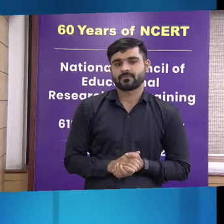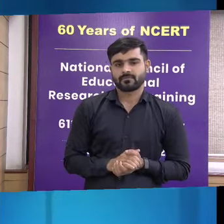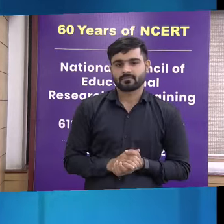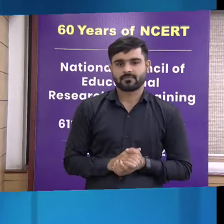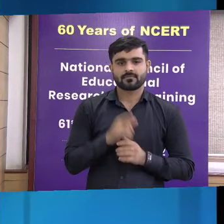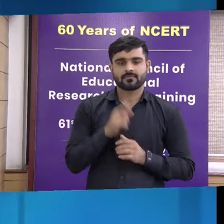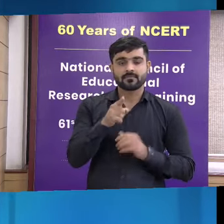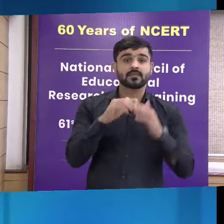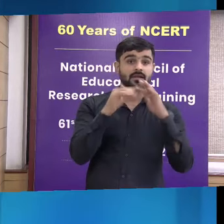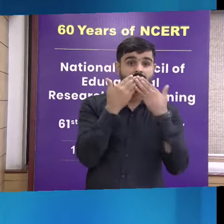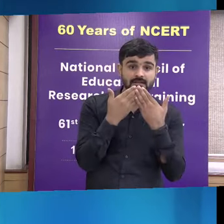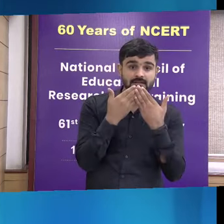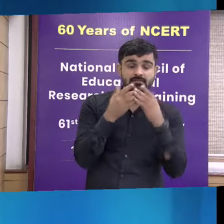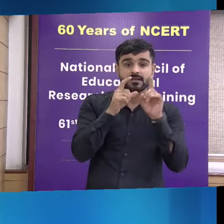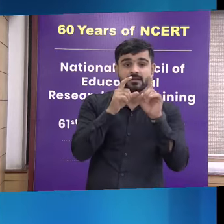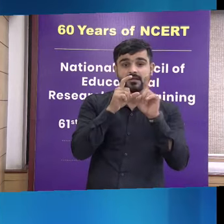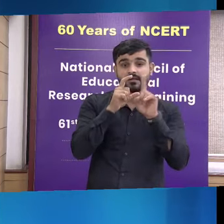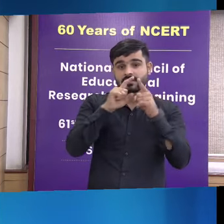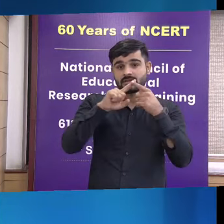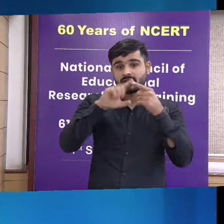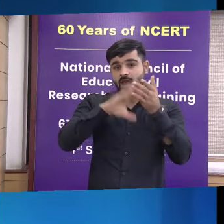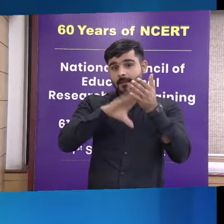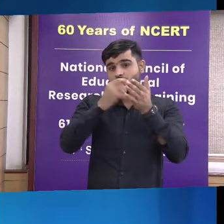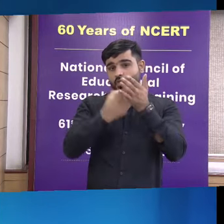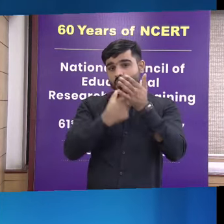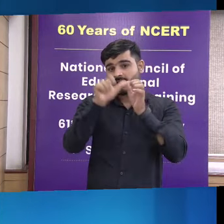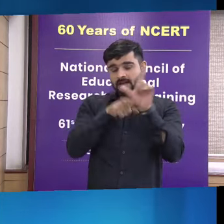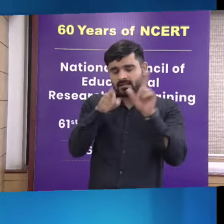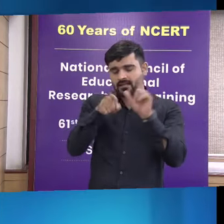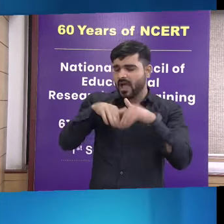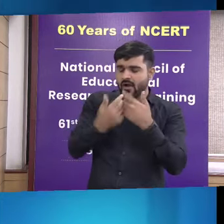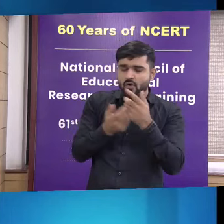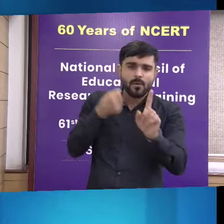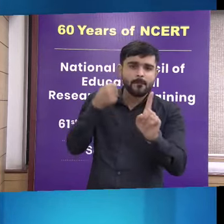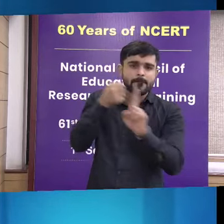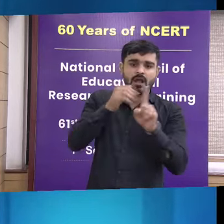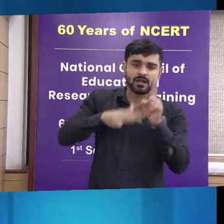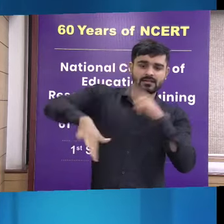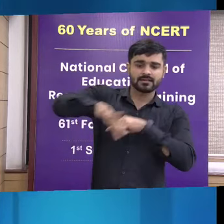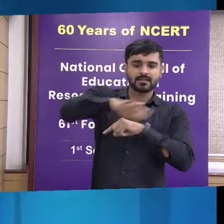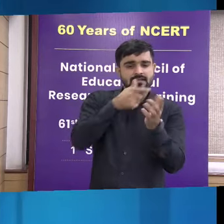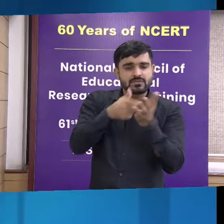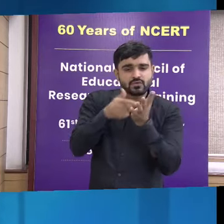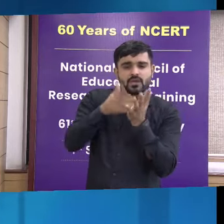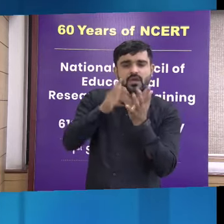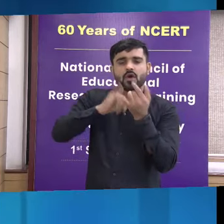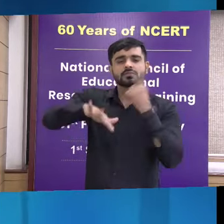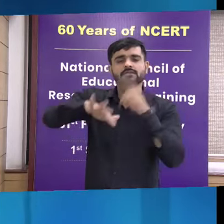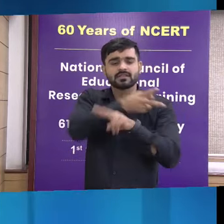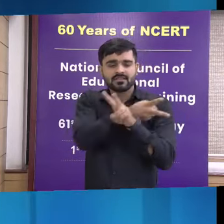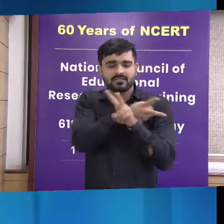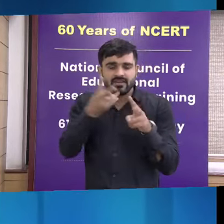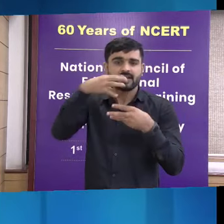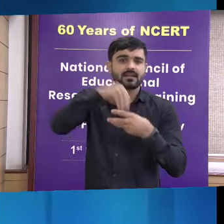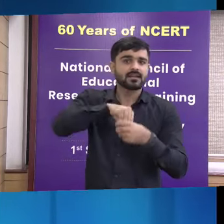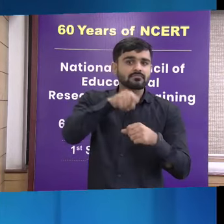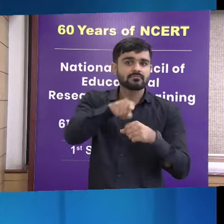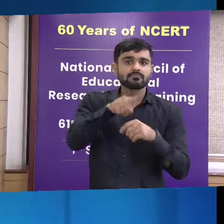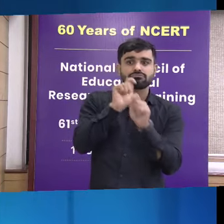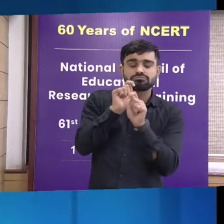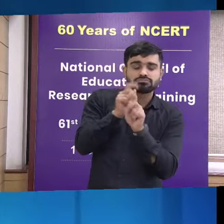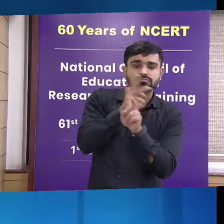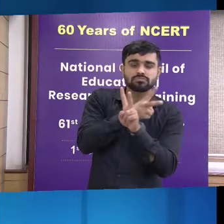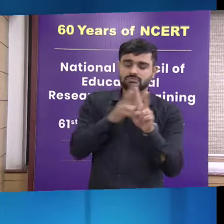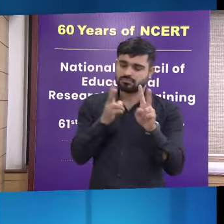the study of democracy, how it impacts the entire society. That too, their film was shooting